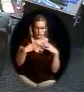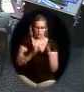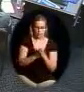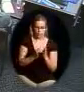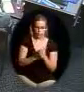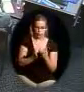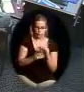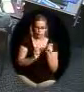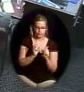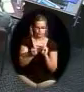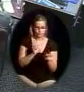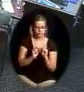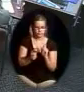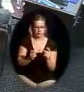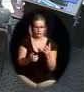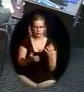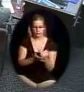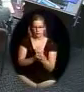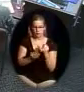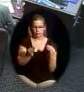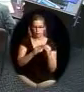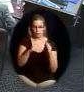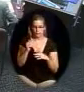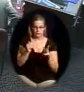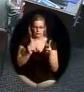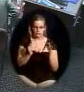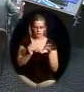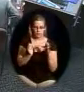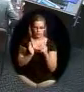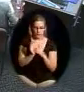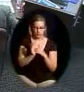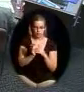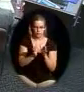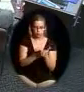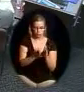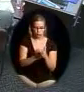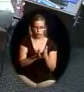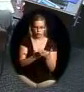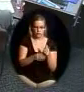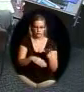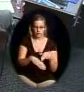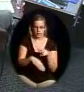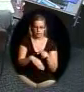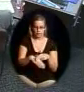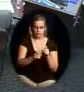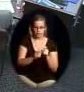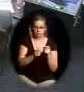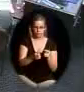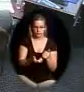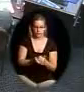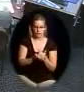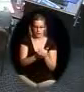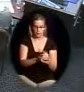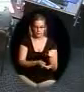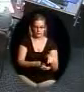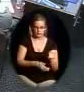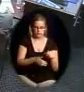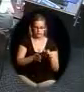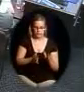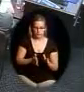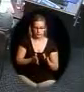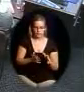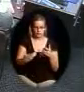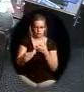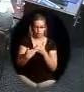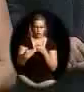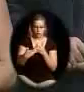than 600,000 gifts of books nationally that are given to organizations that help the needy. As a partner to the Olathe School